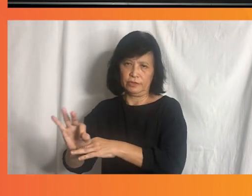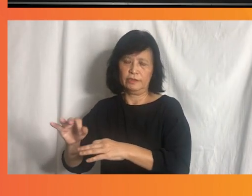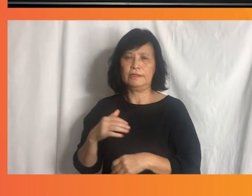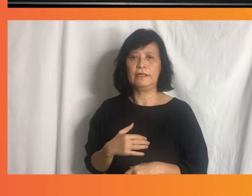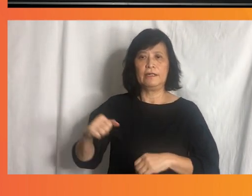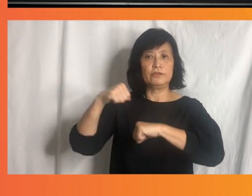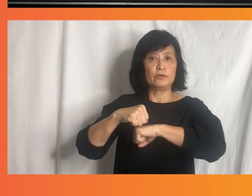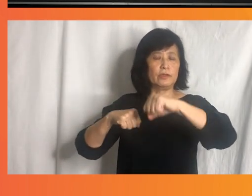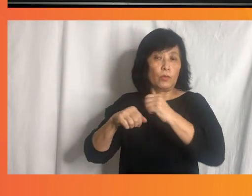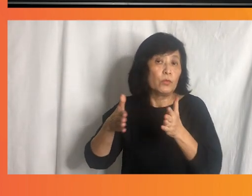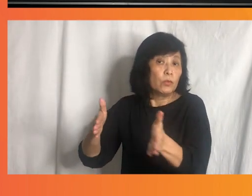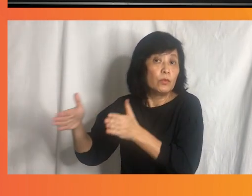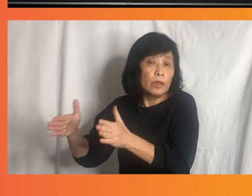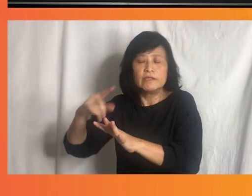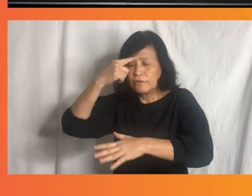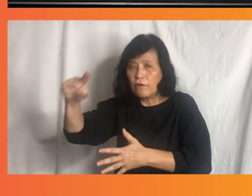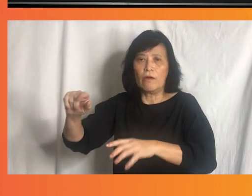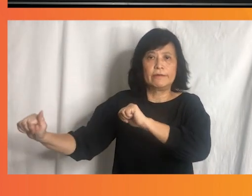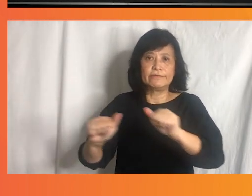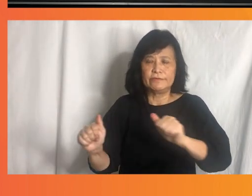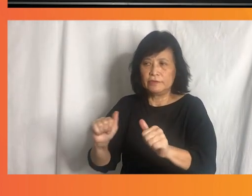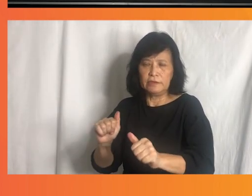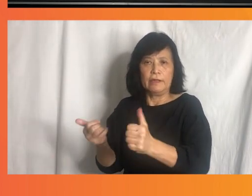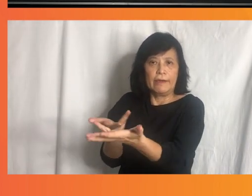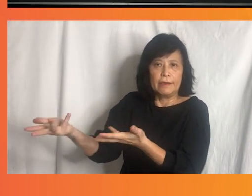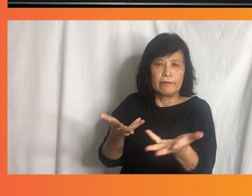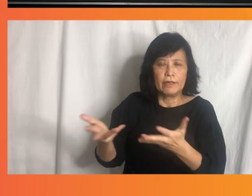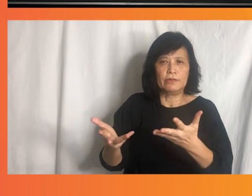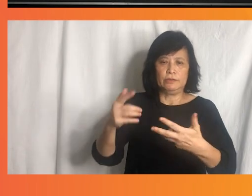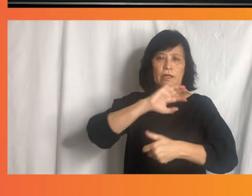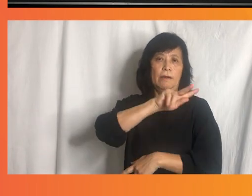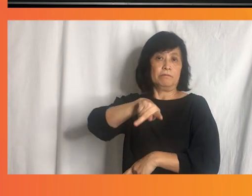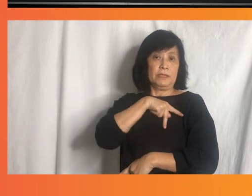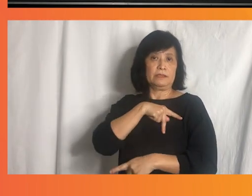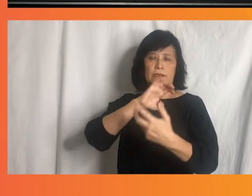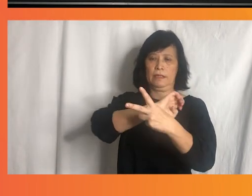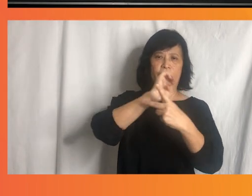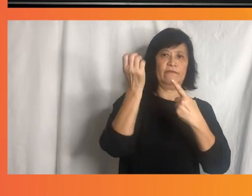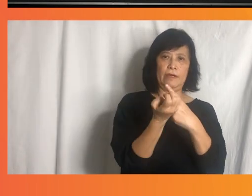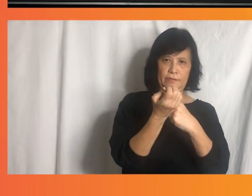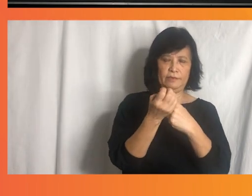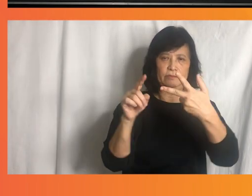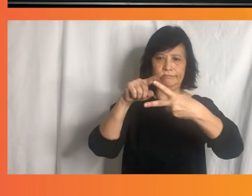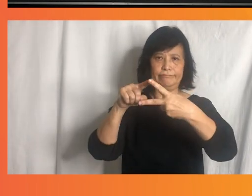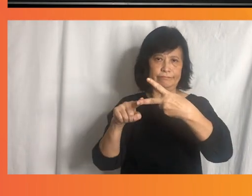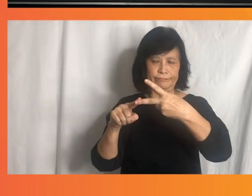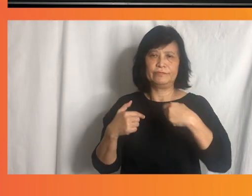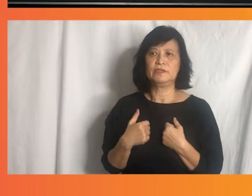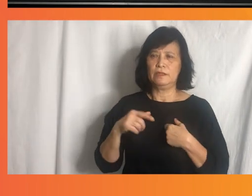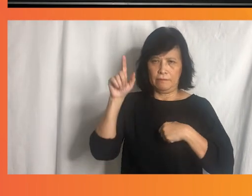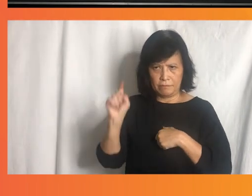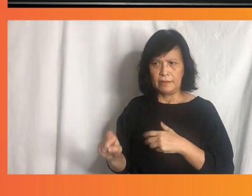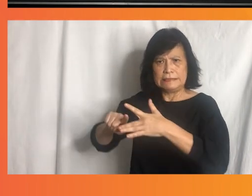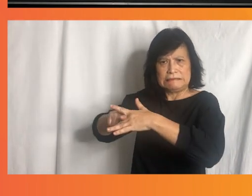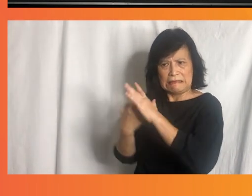Strategies to facilitate activity engagement needs to consider for both personal and environmental factors. We need to invest in their